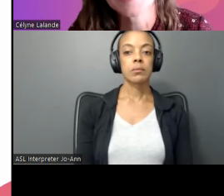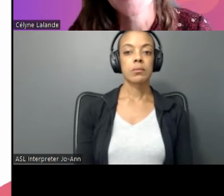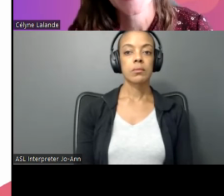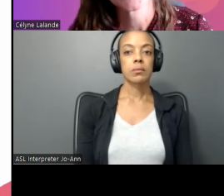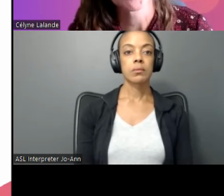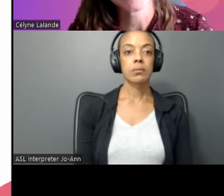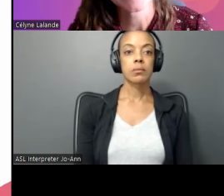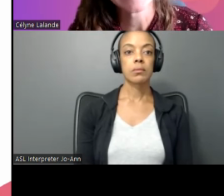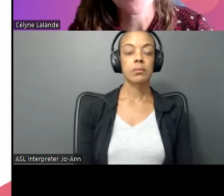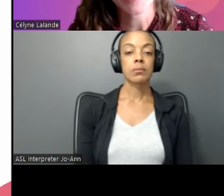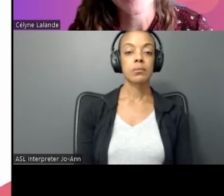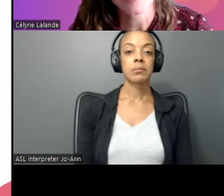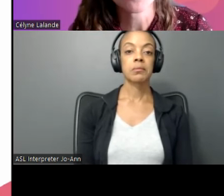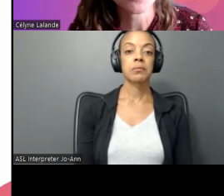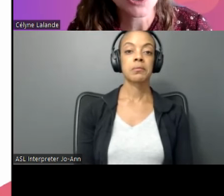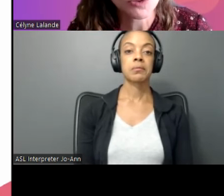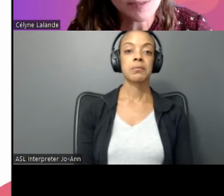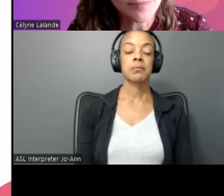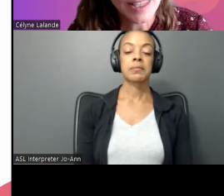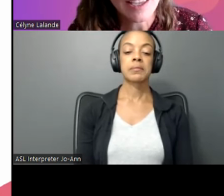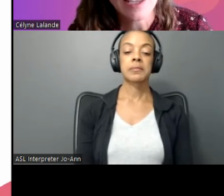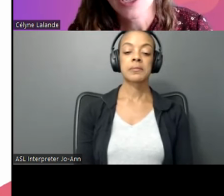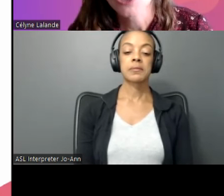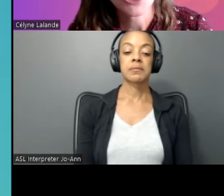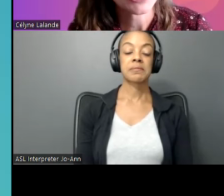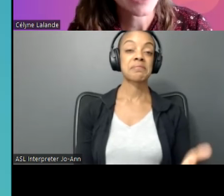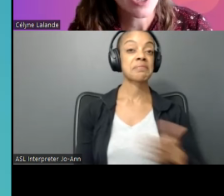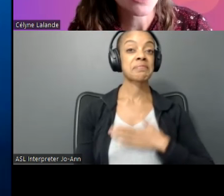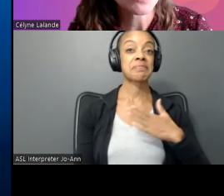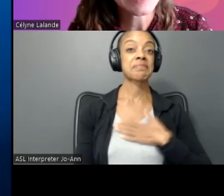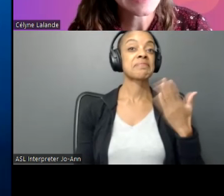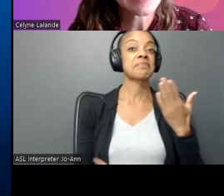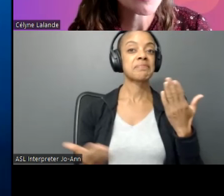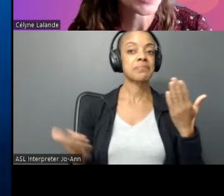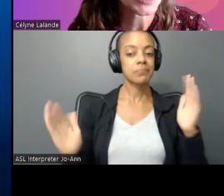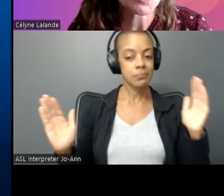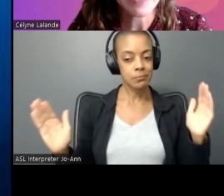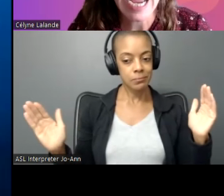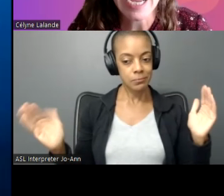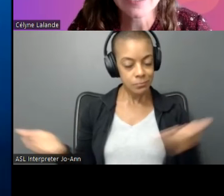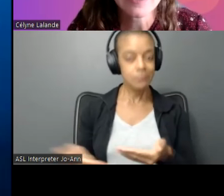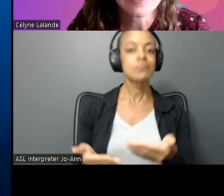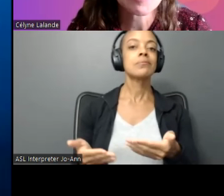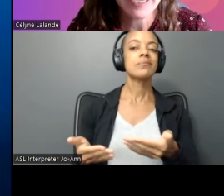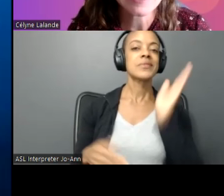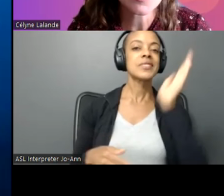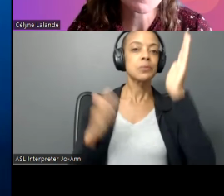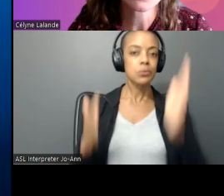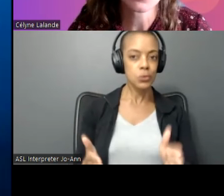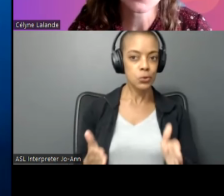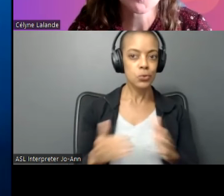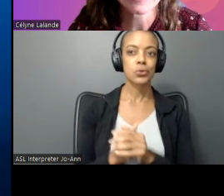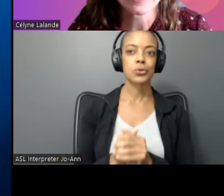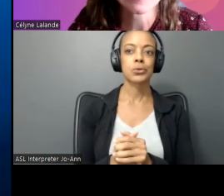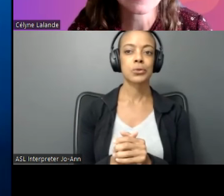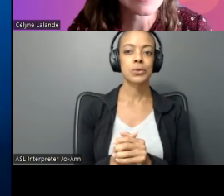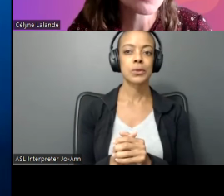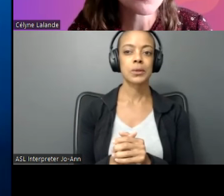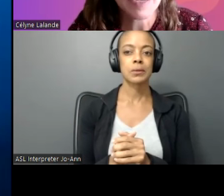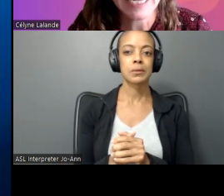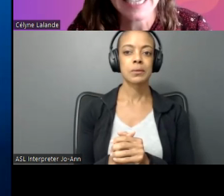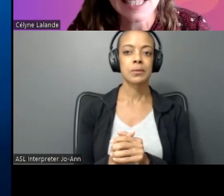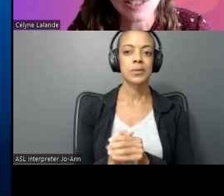It's a great pleasure for me to present today's speakers, Dr. Rosée Bruneau-Bhérer, who